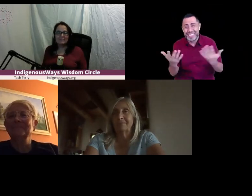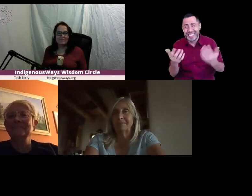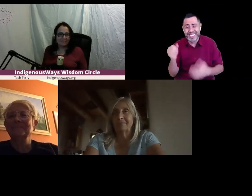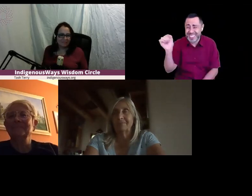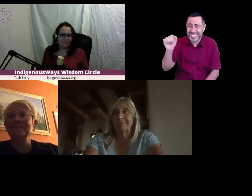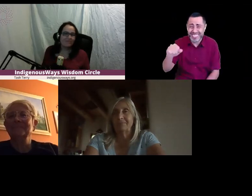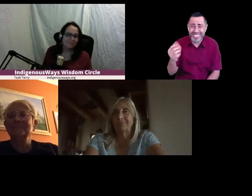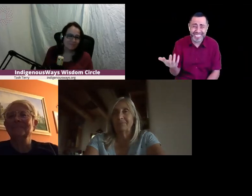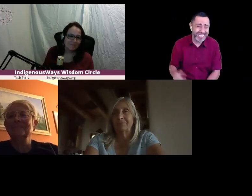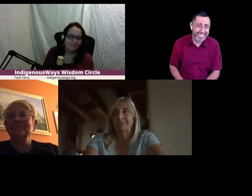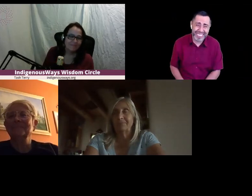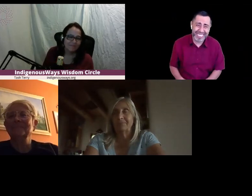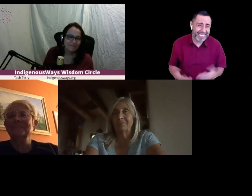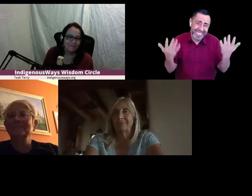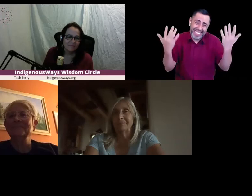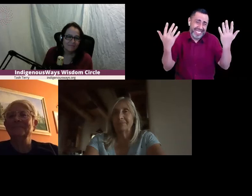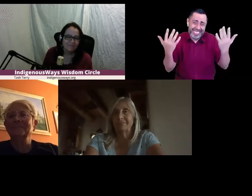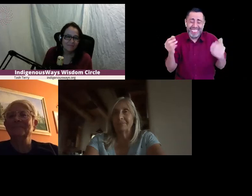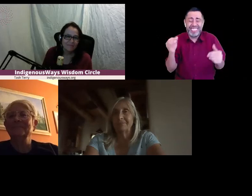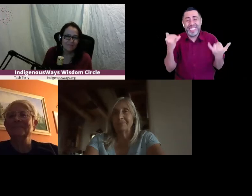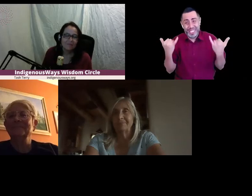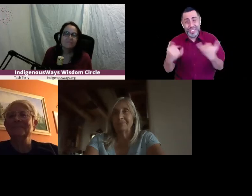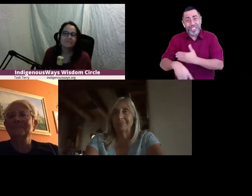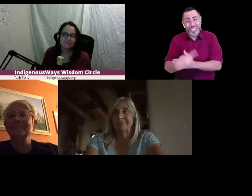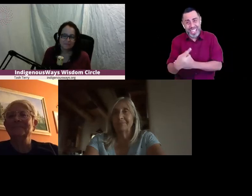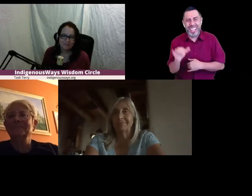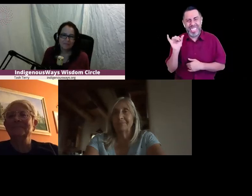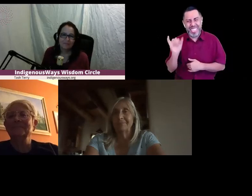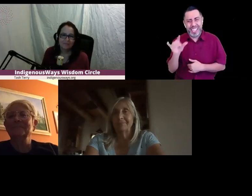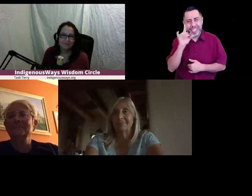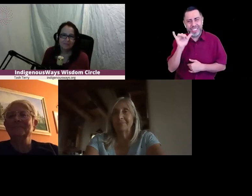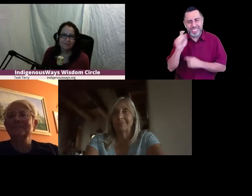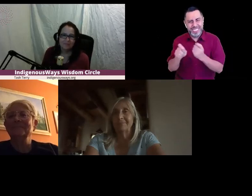So that's how my day went. And sometimes it's